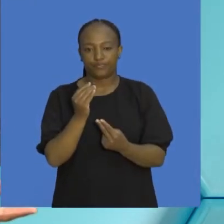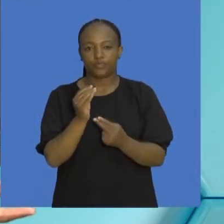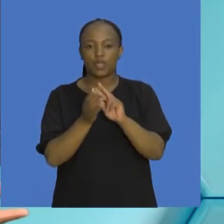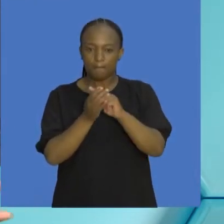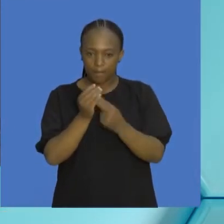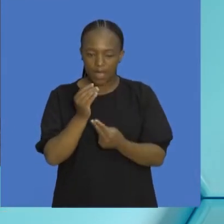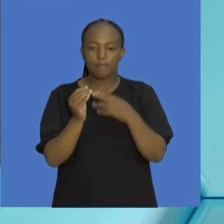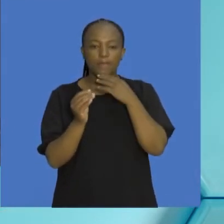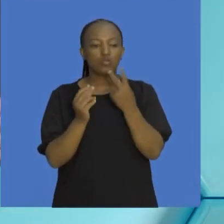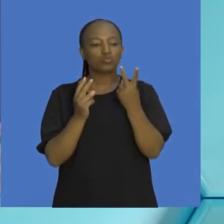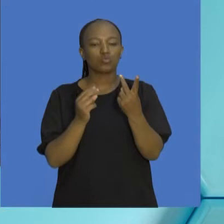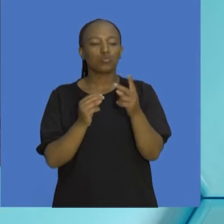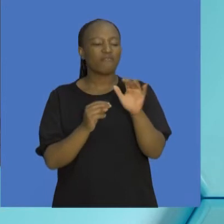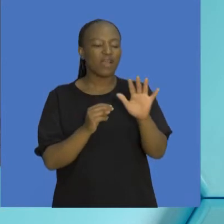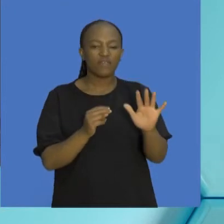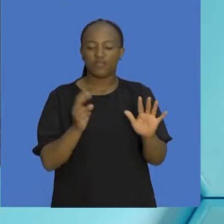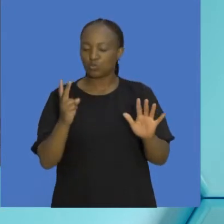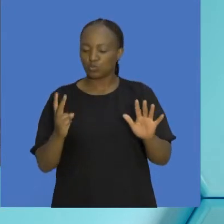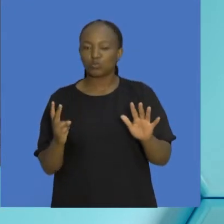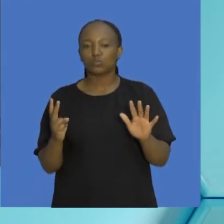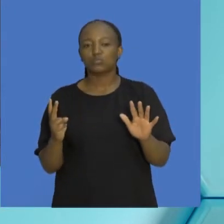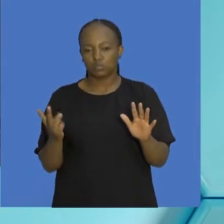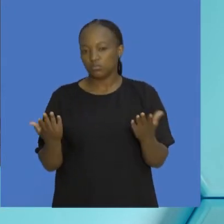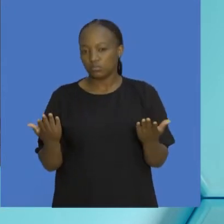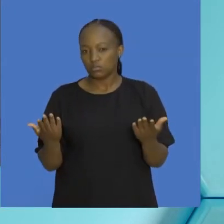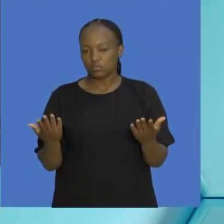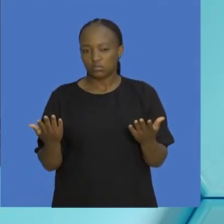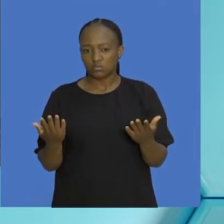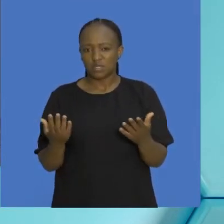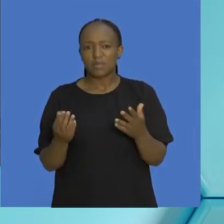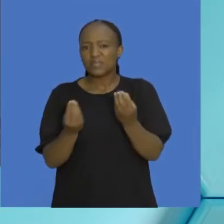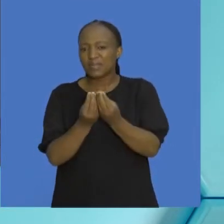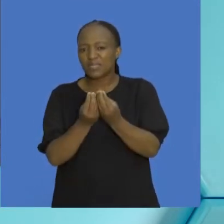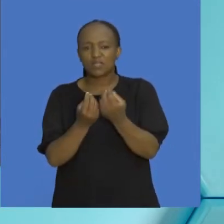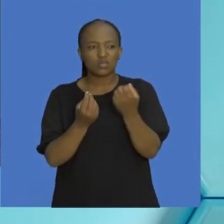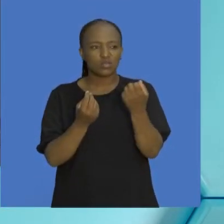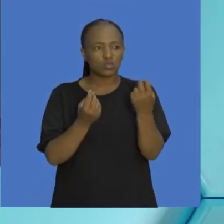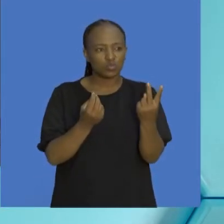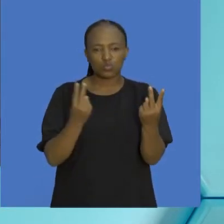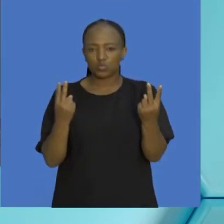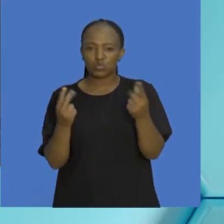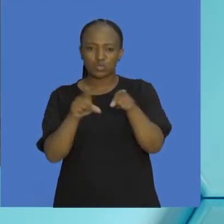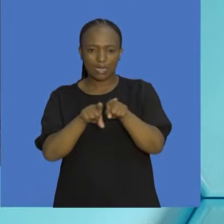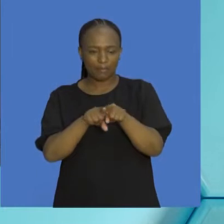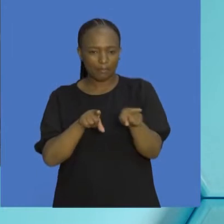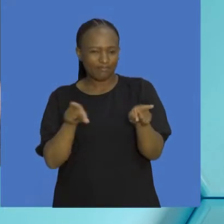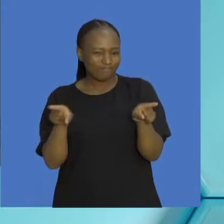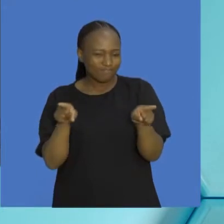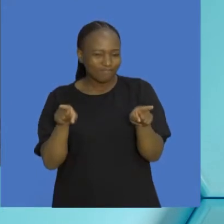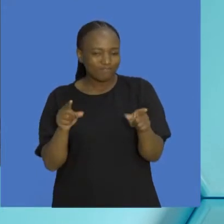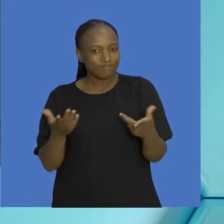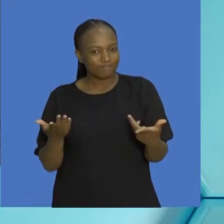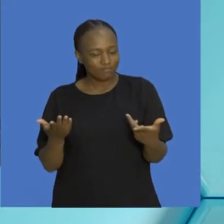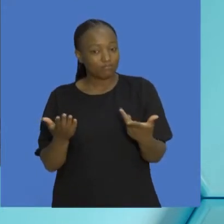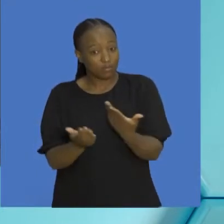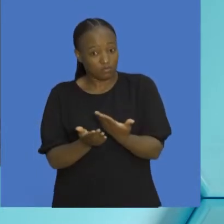bimodal. It's having two modes. Okay, great. Can you think of two things that tie